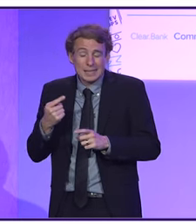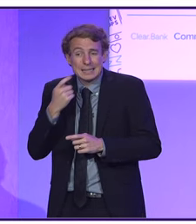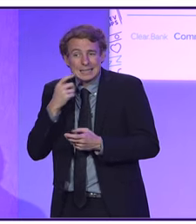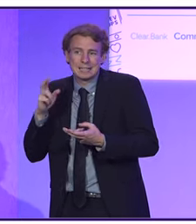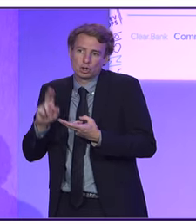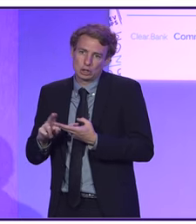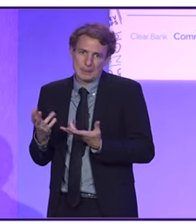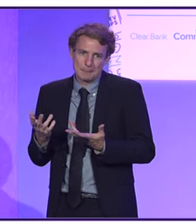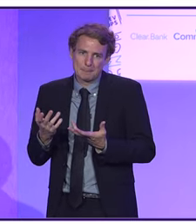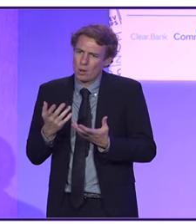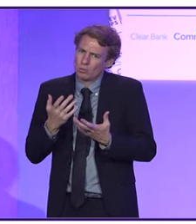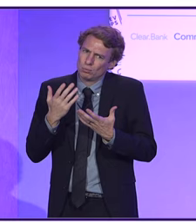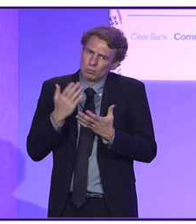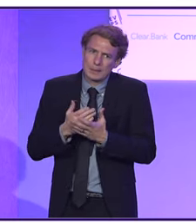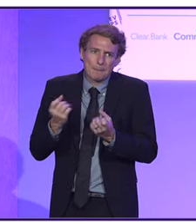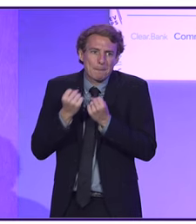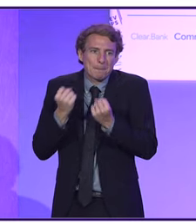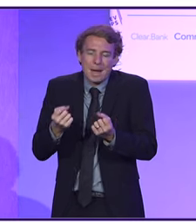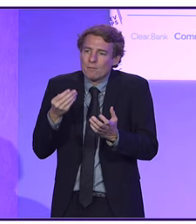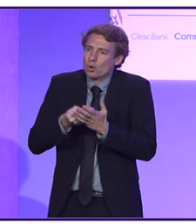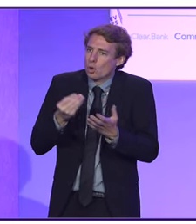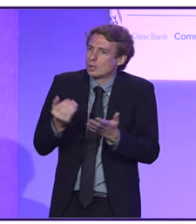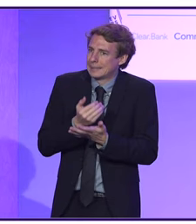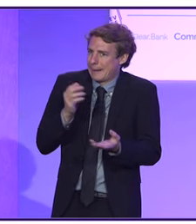really powerful cost optimization technique.